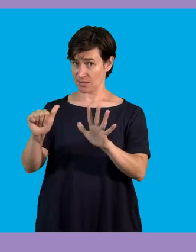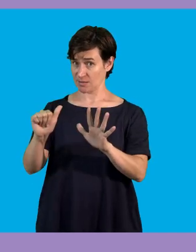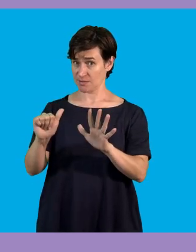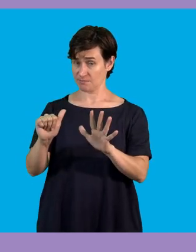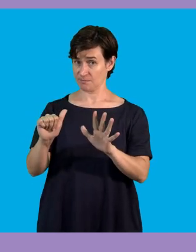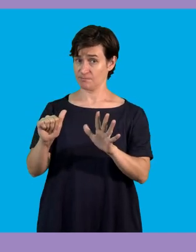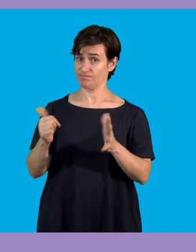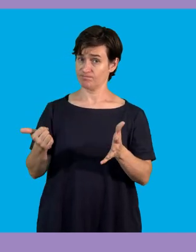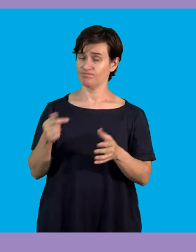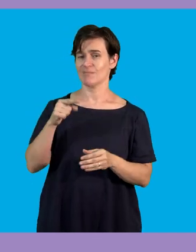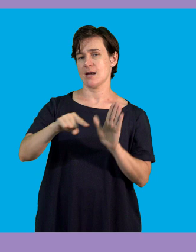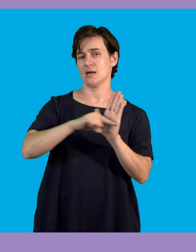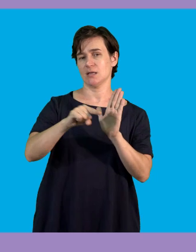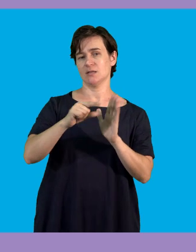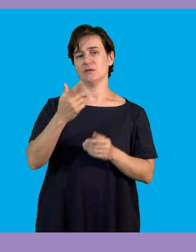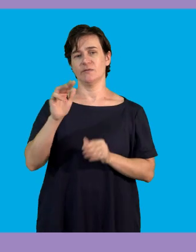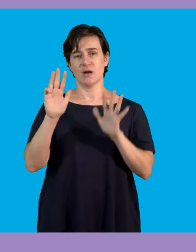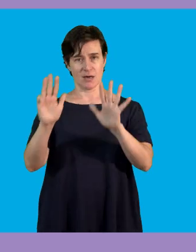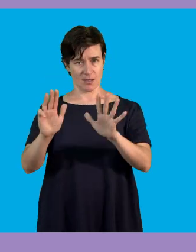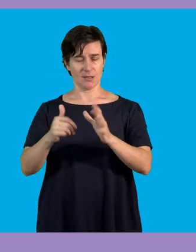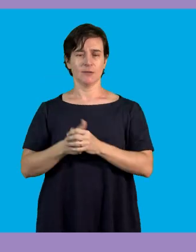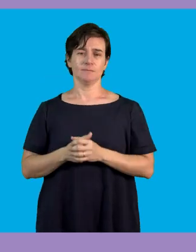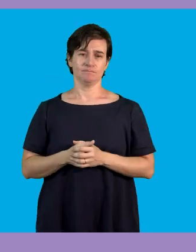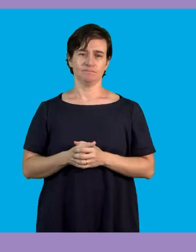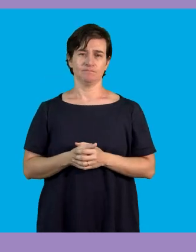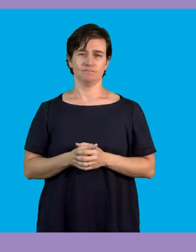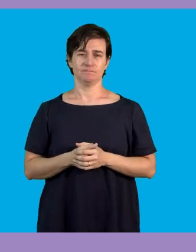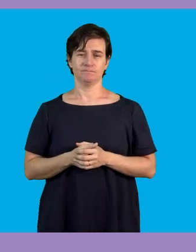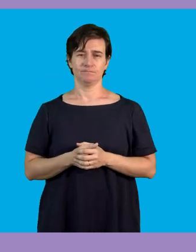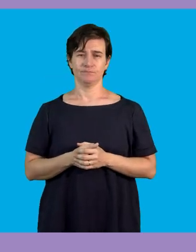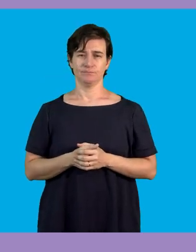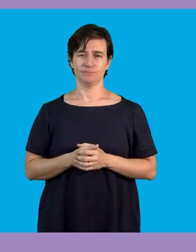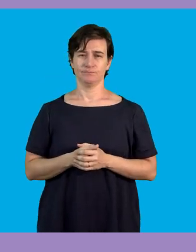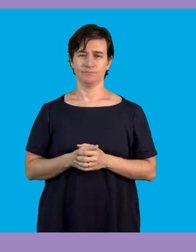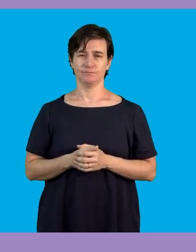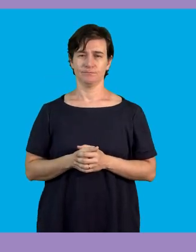subtract 6 would then be negative 9.